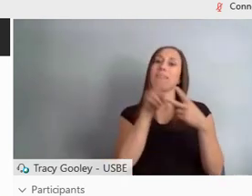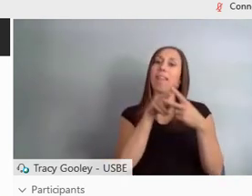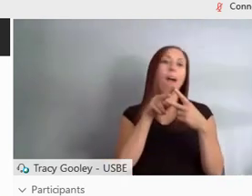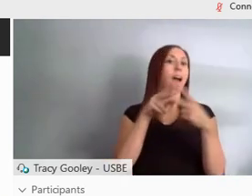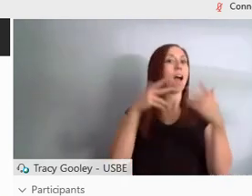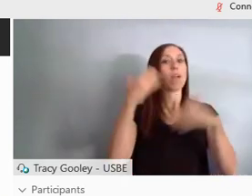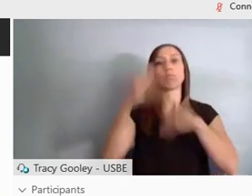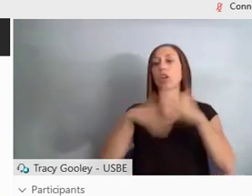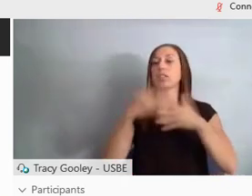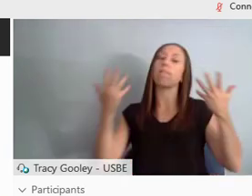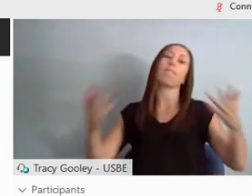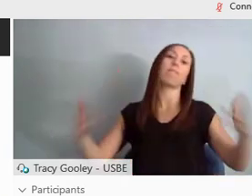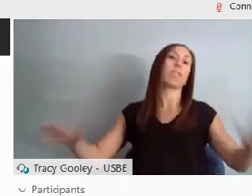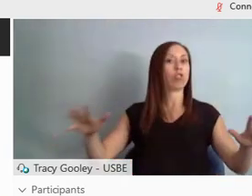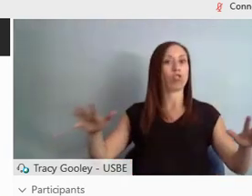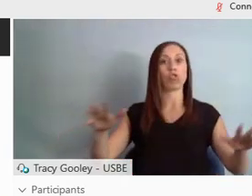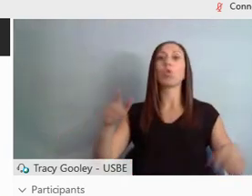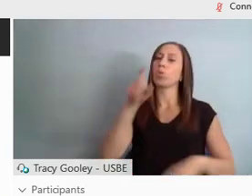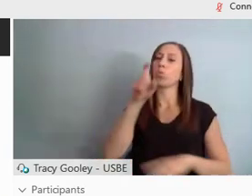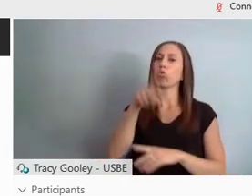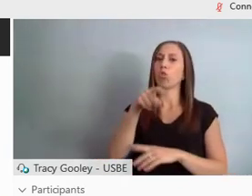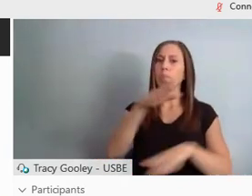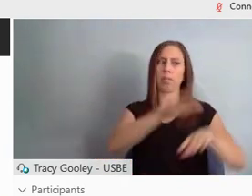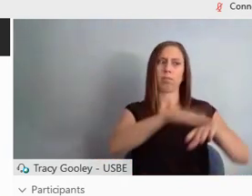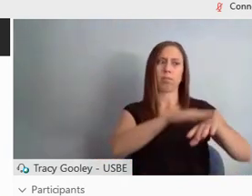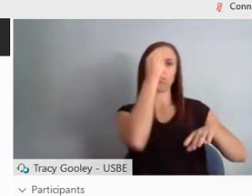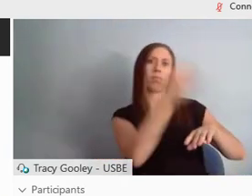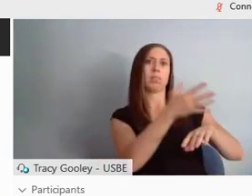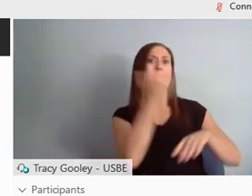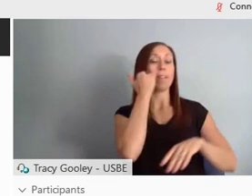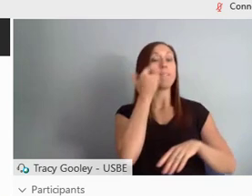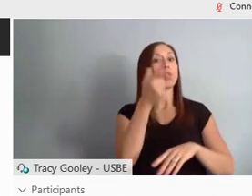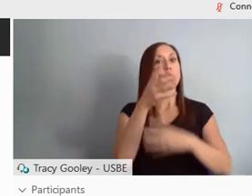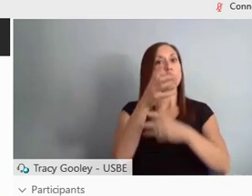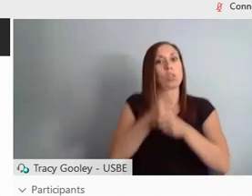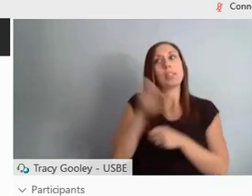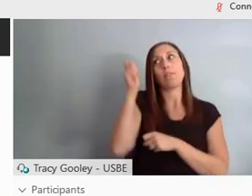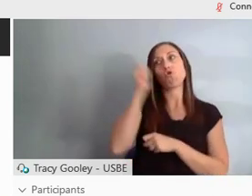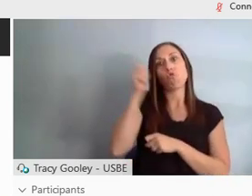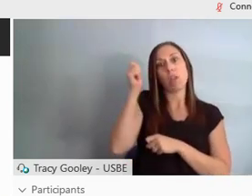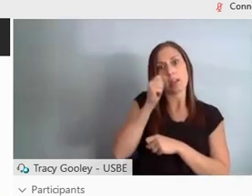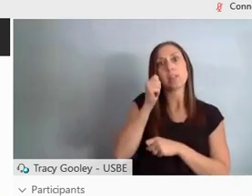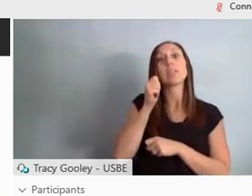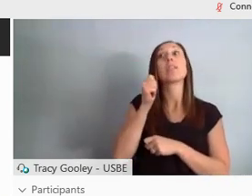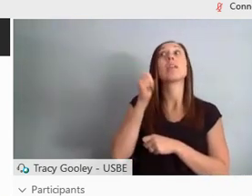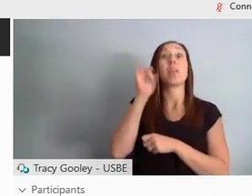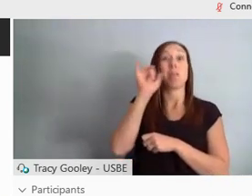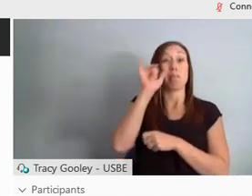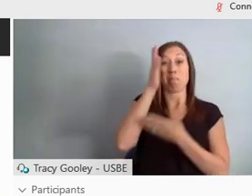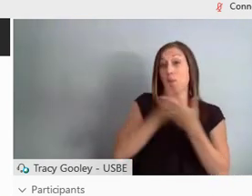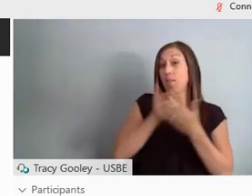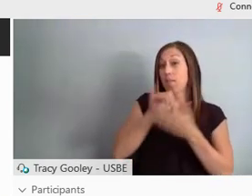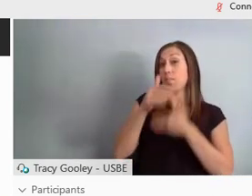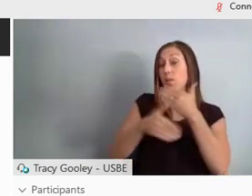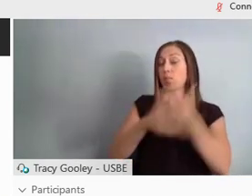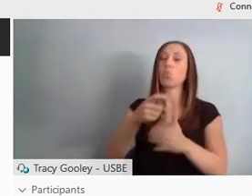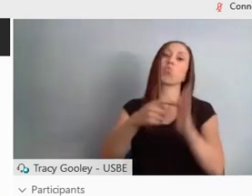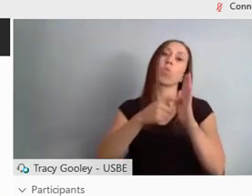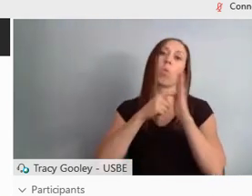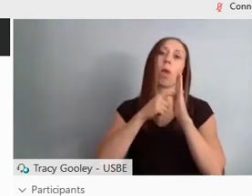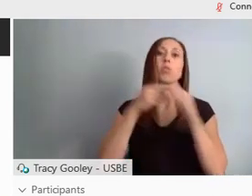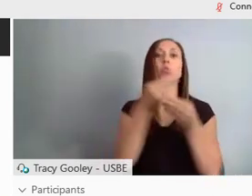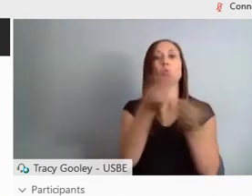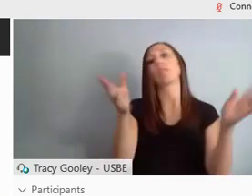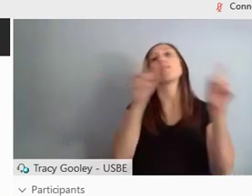that whole process has already been completed, so you should have been notified if you're an awardee. And as part of being an awardee, you are required